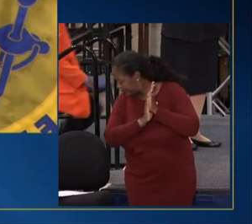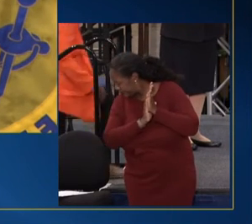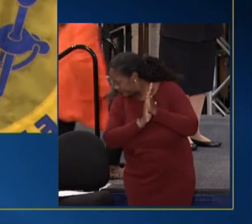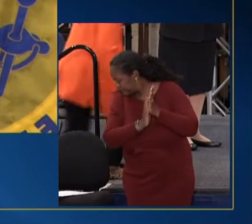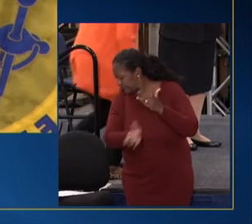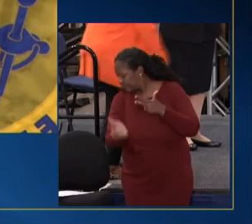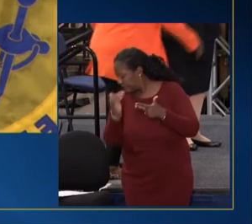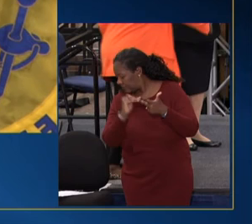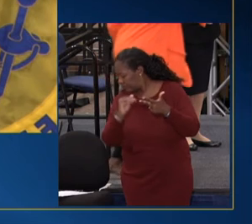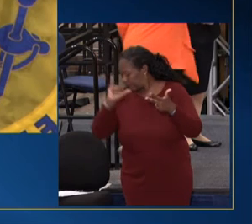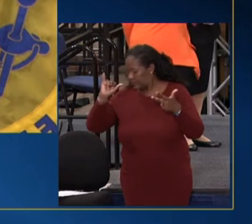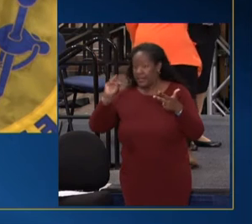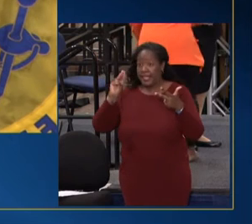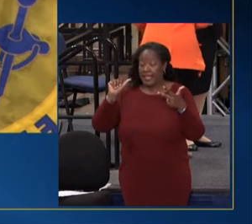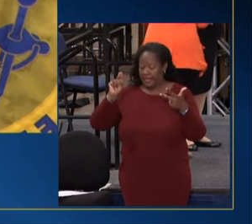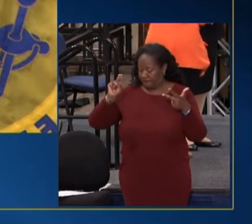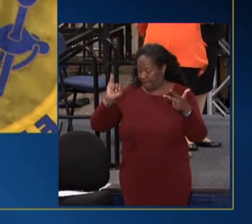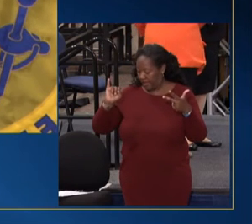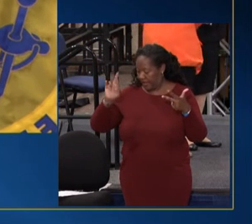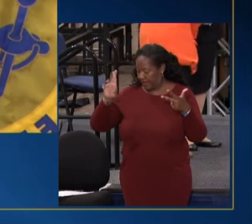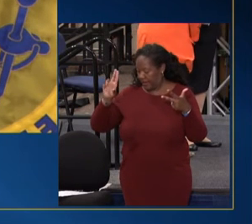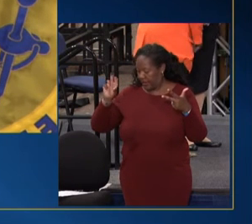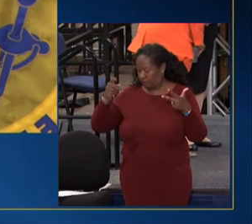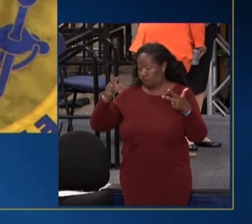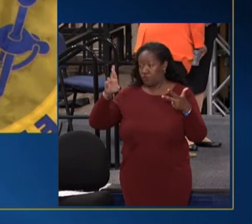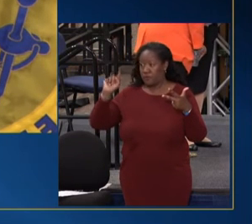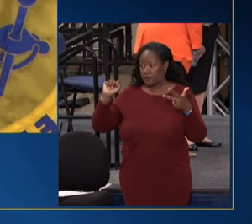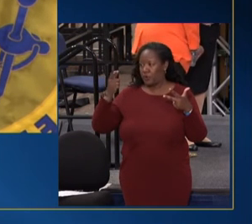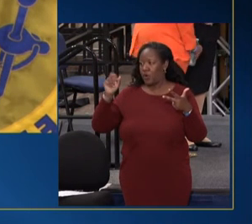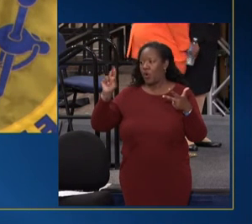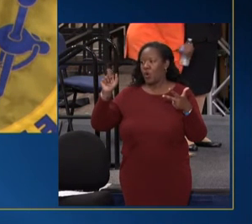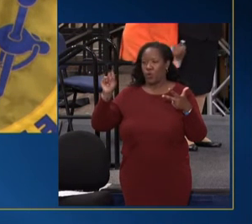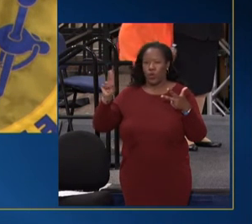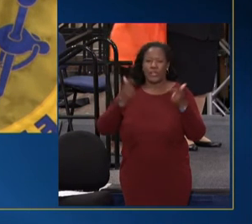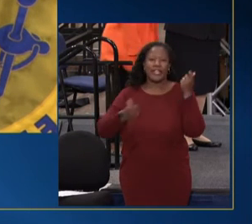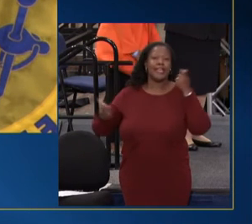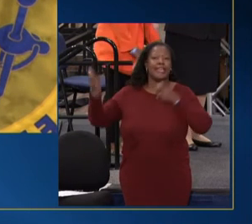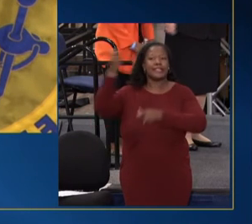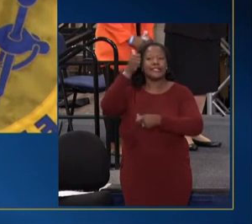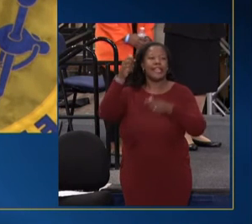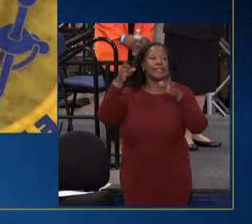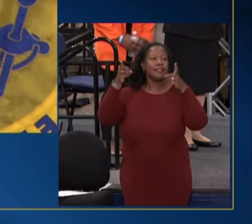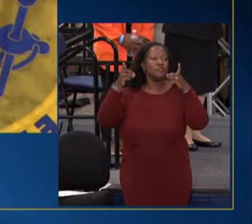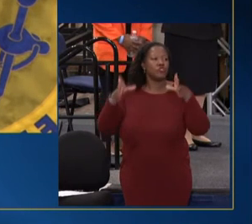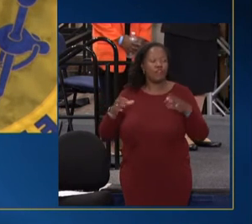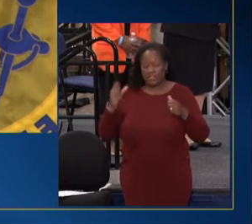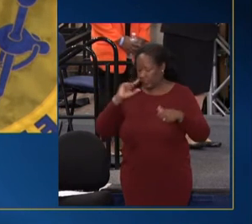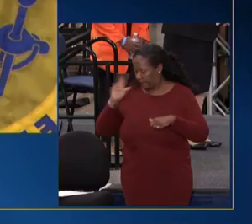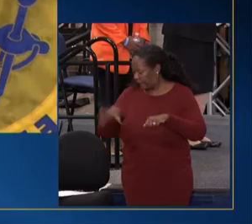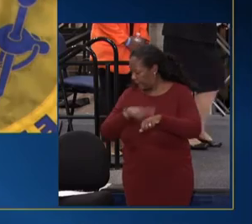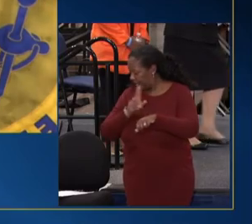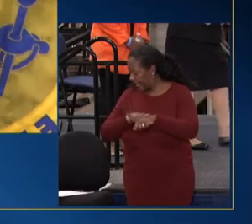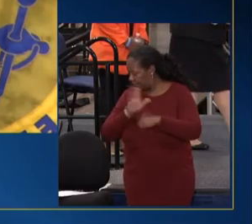And we have Imani Rupert Gordon, executive director, National Center for Lesbian Rights. Have a great